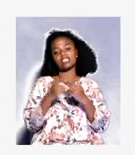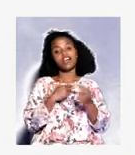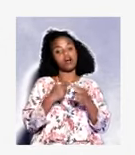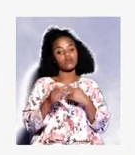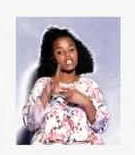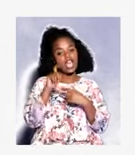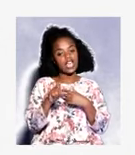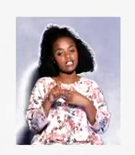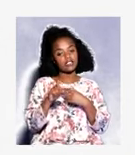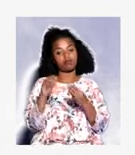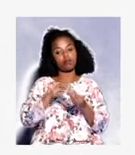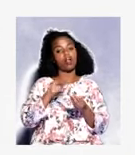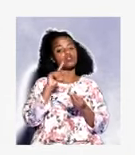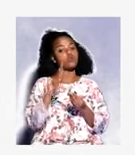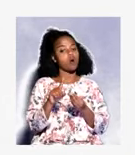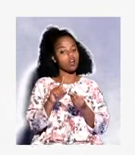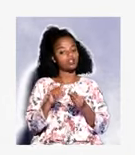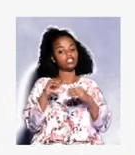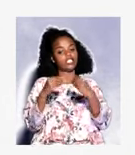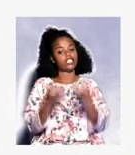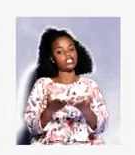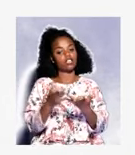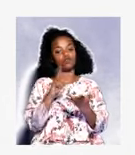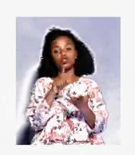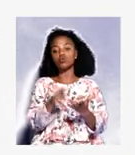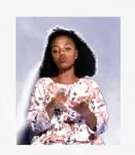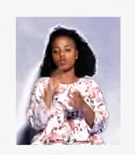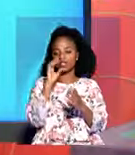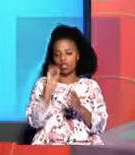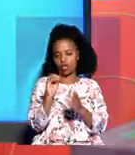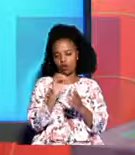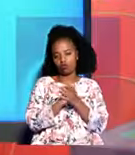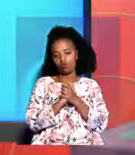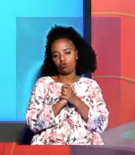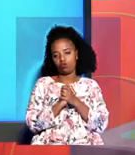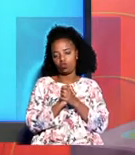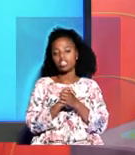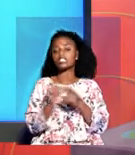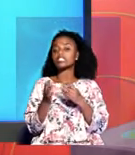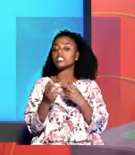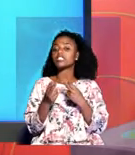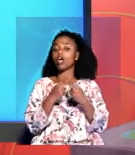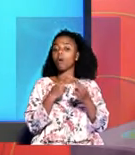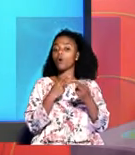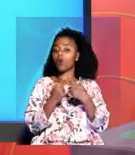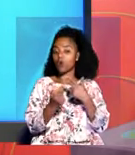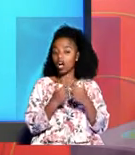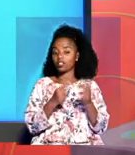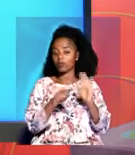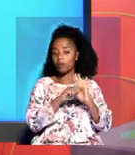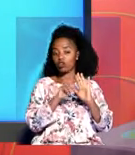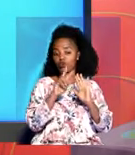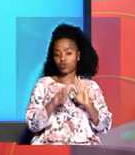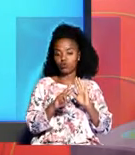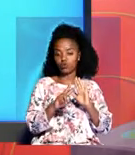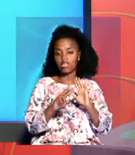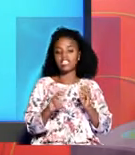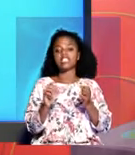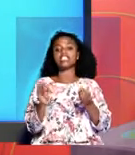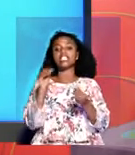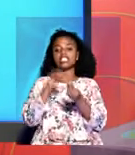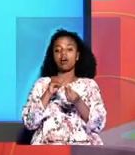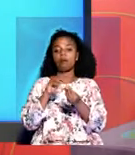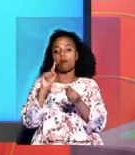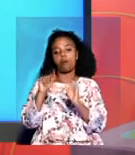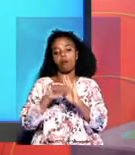times x plus 1 gives you 0. The product minus 2, the sum minus 1